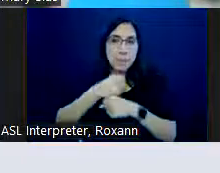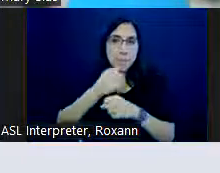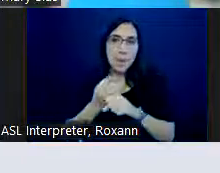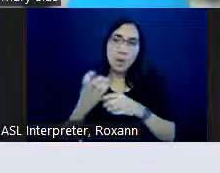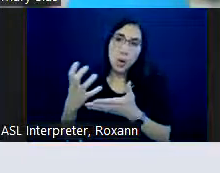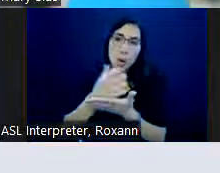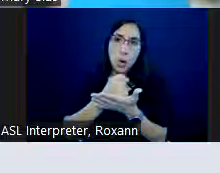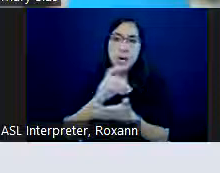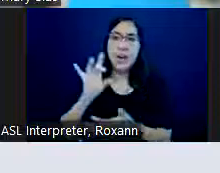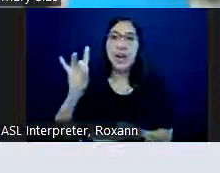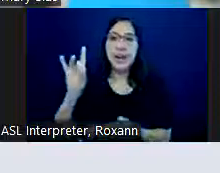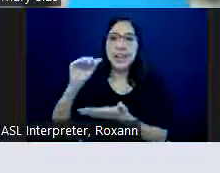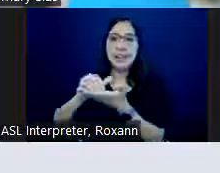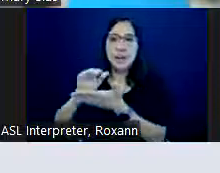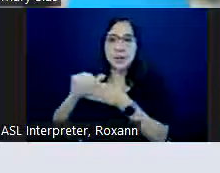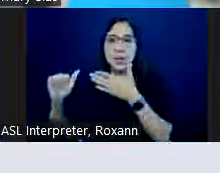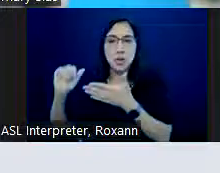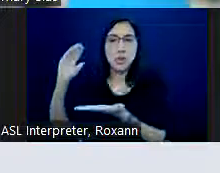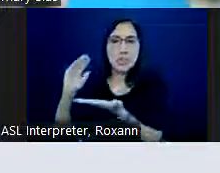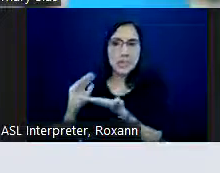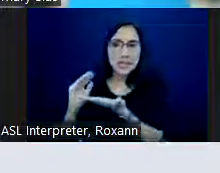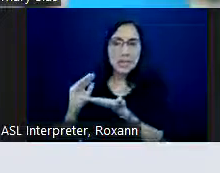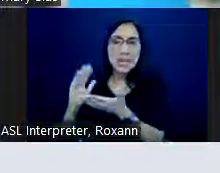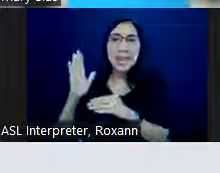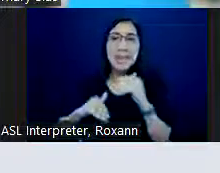$8,000 less than someone without?